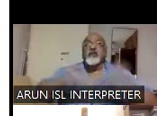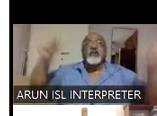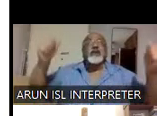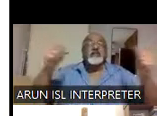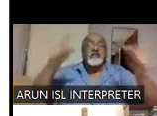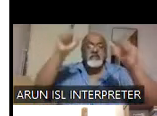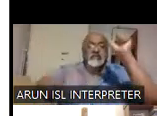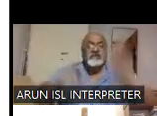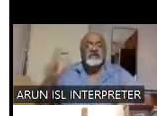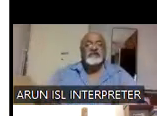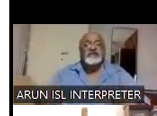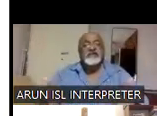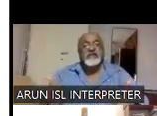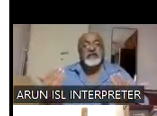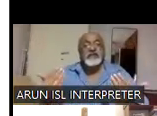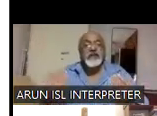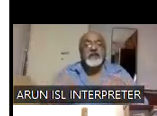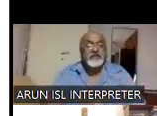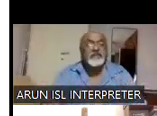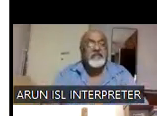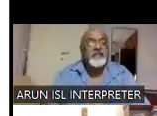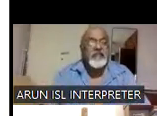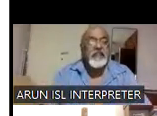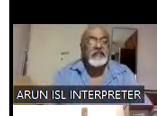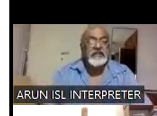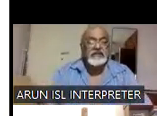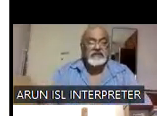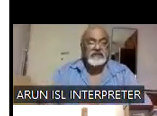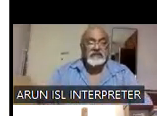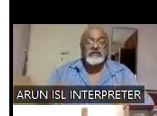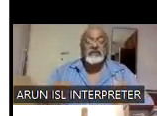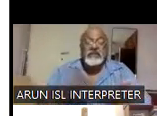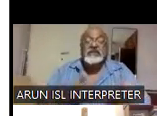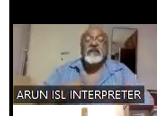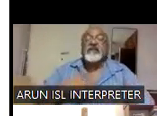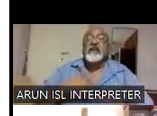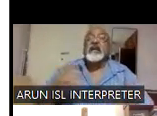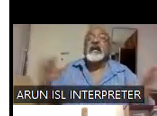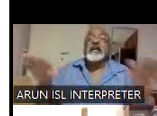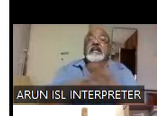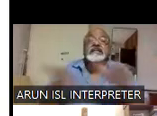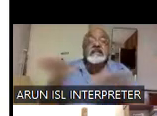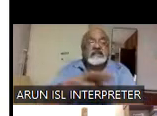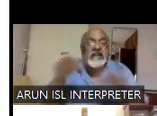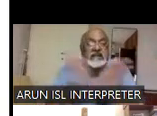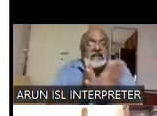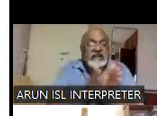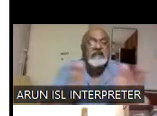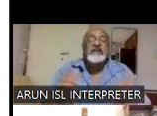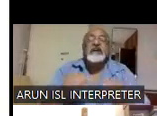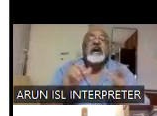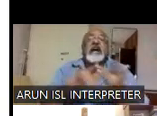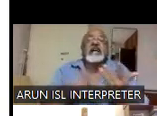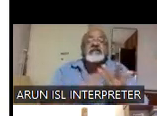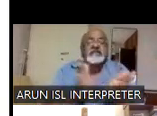I feel. This when we talk about intersectionality of disability and gender, when we talk about all the development